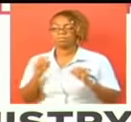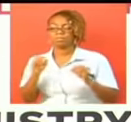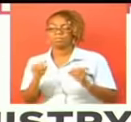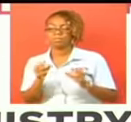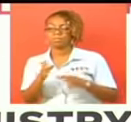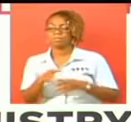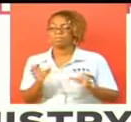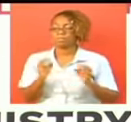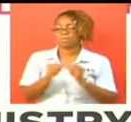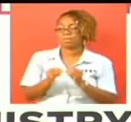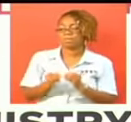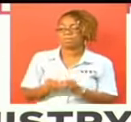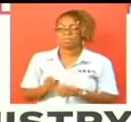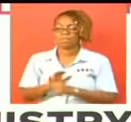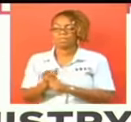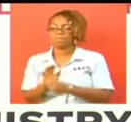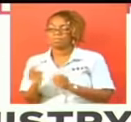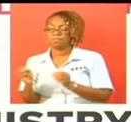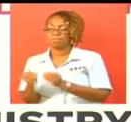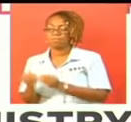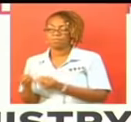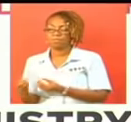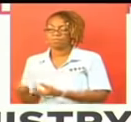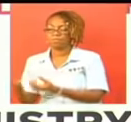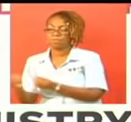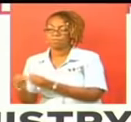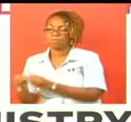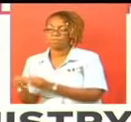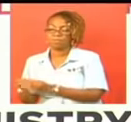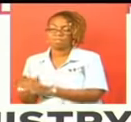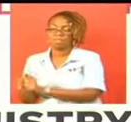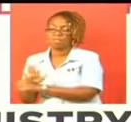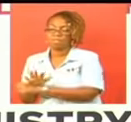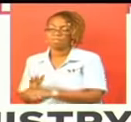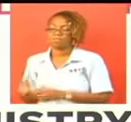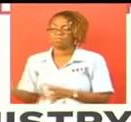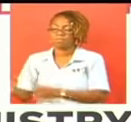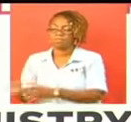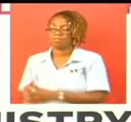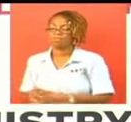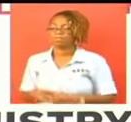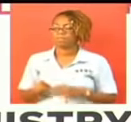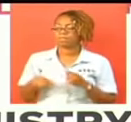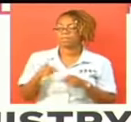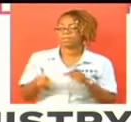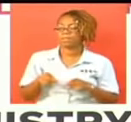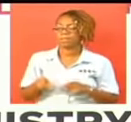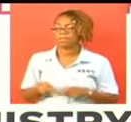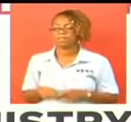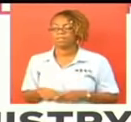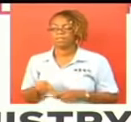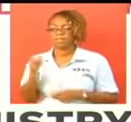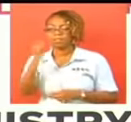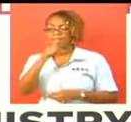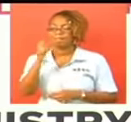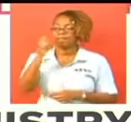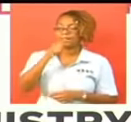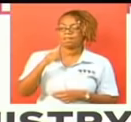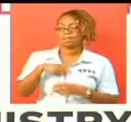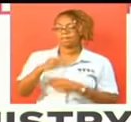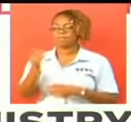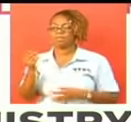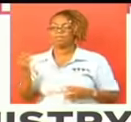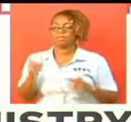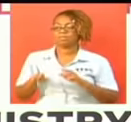avoided. So we want to again remind people that the public health measures are for everyone's benefit, and that the faster